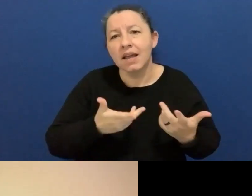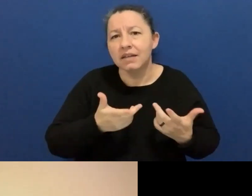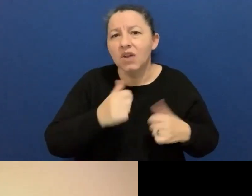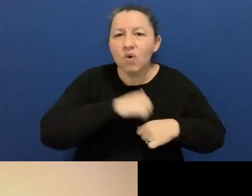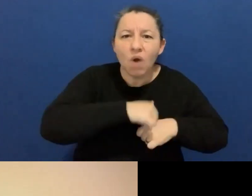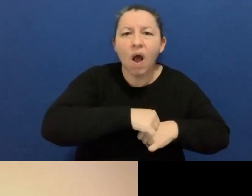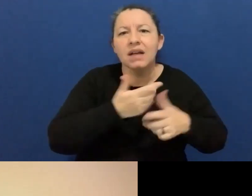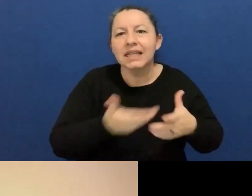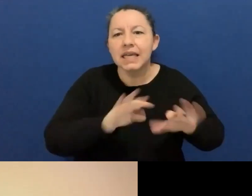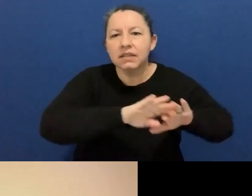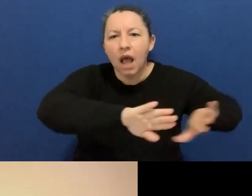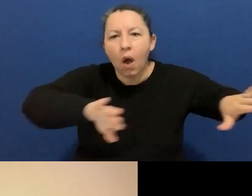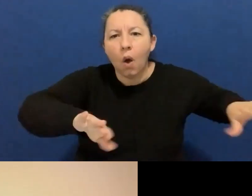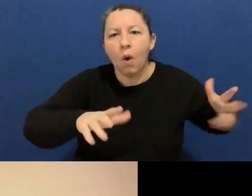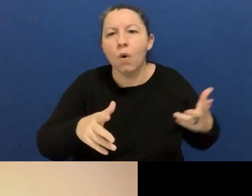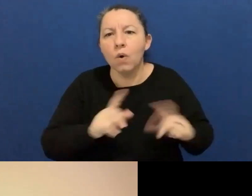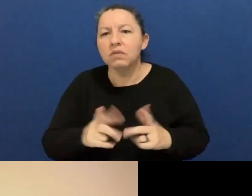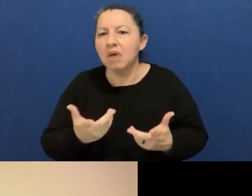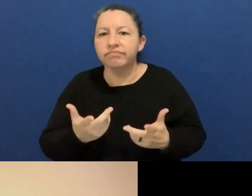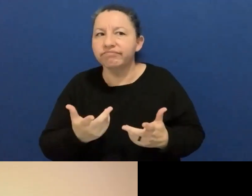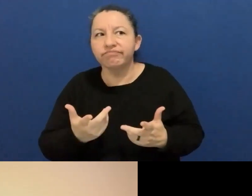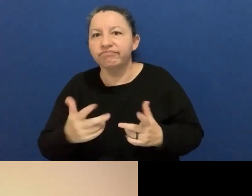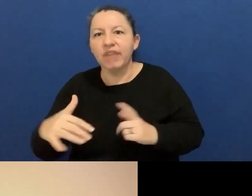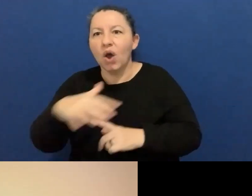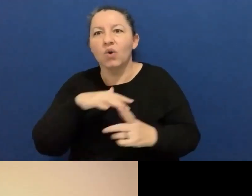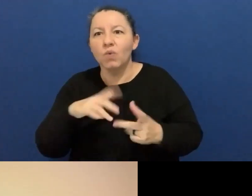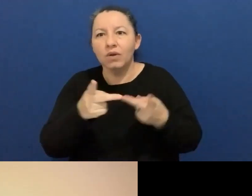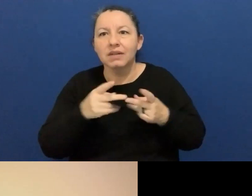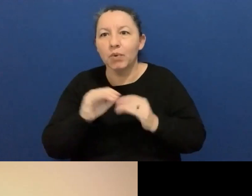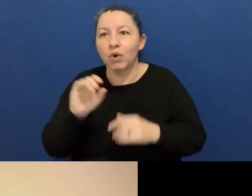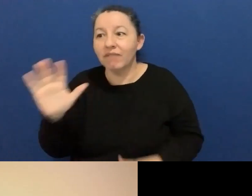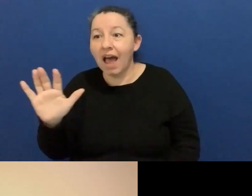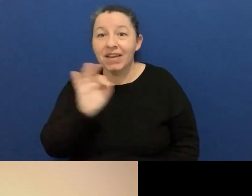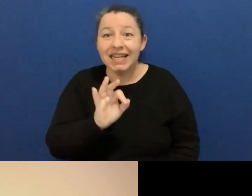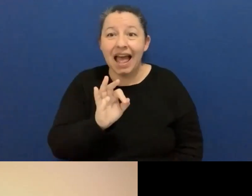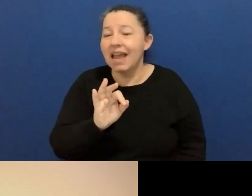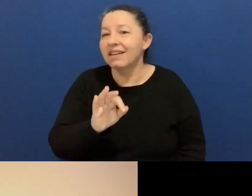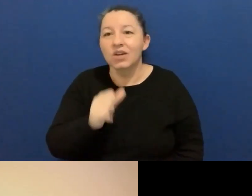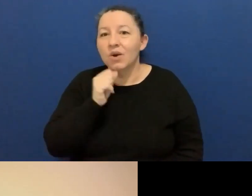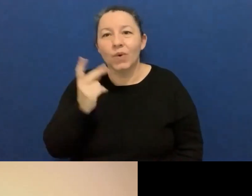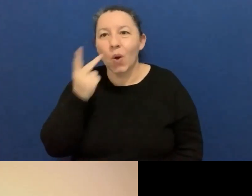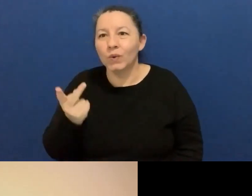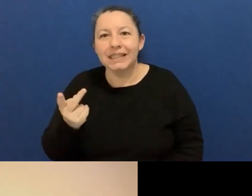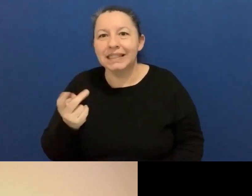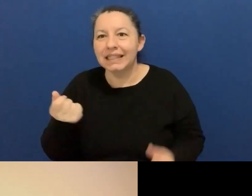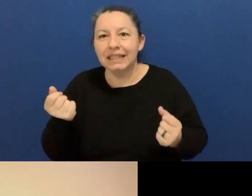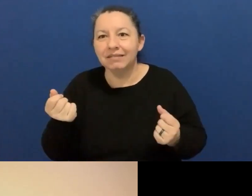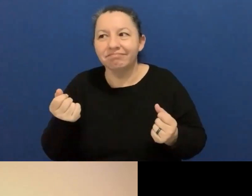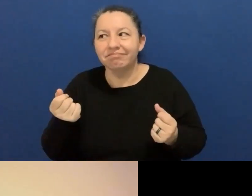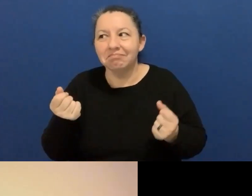large rocks around them. And around sites 5 and 9, there are not like copious large